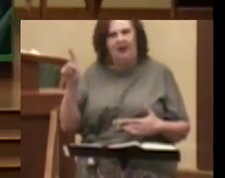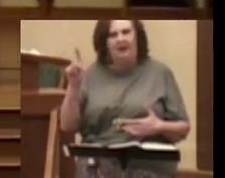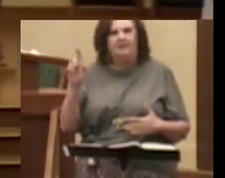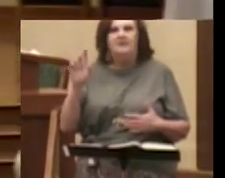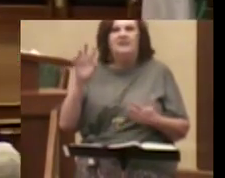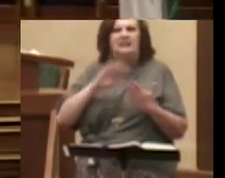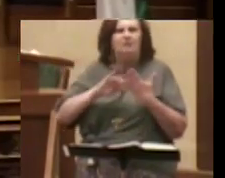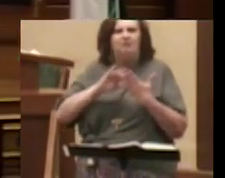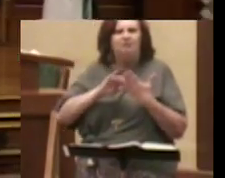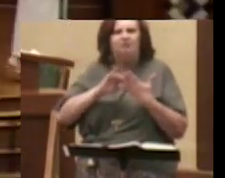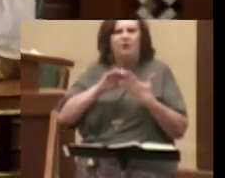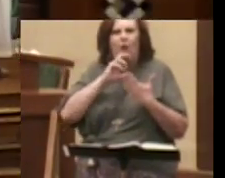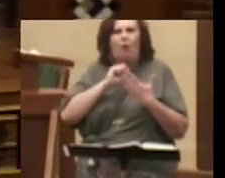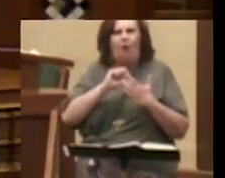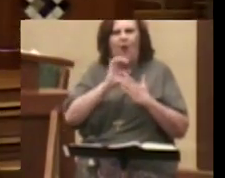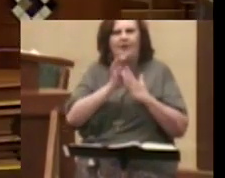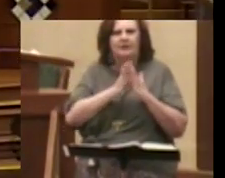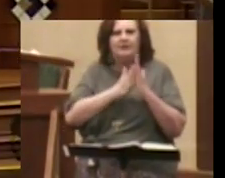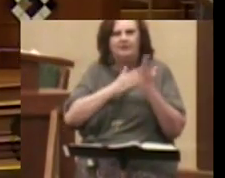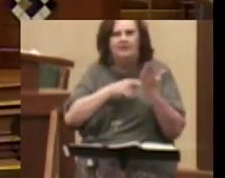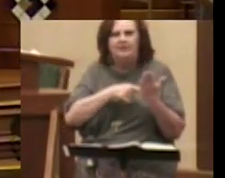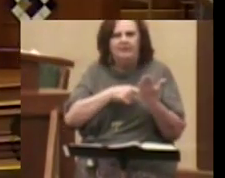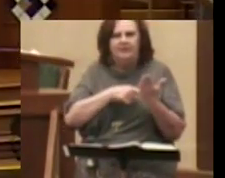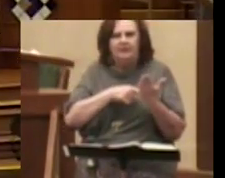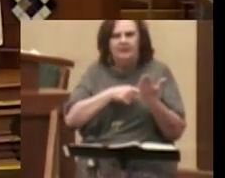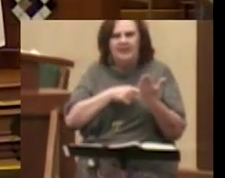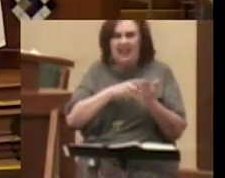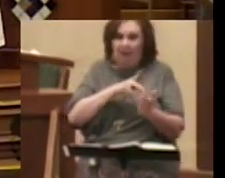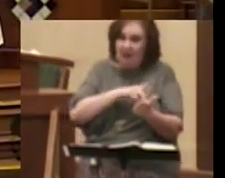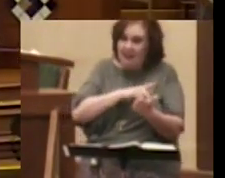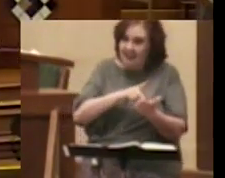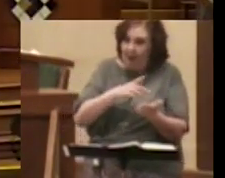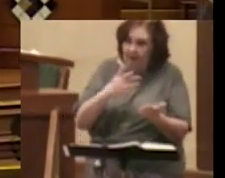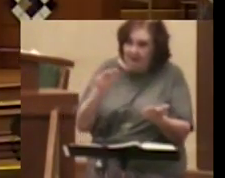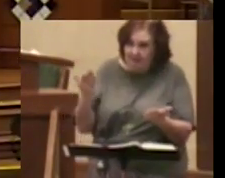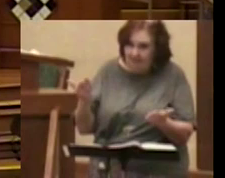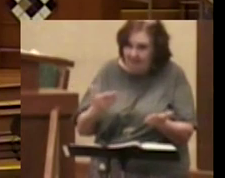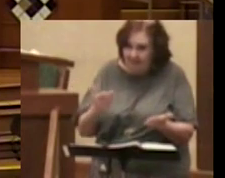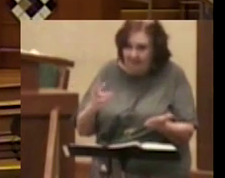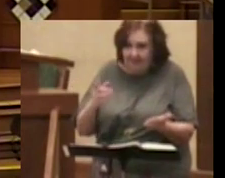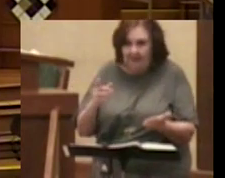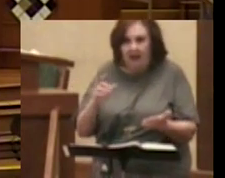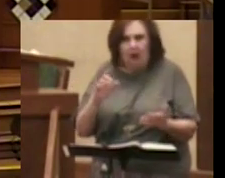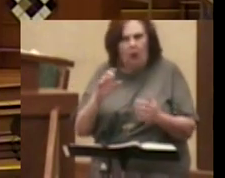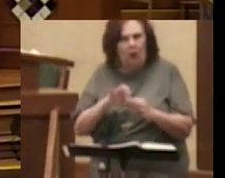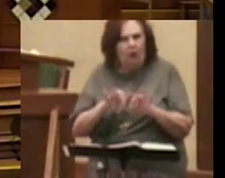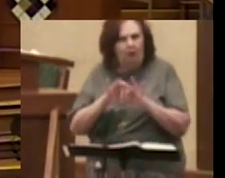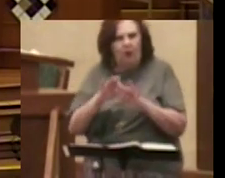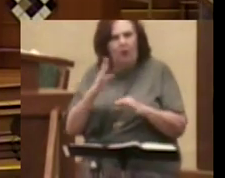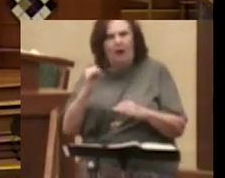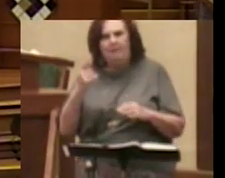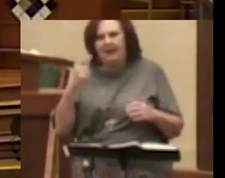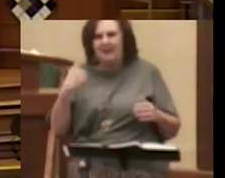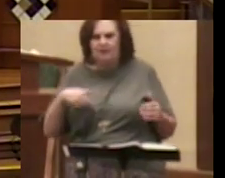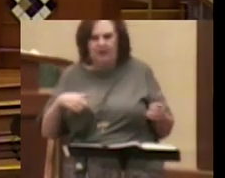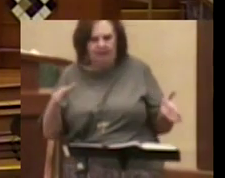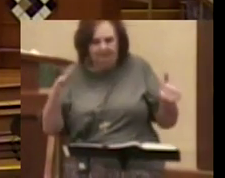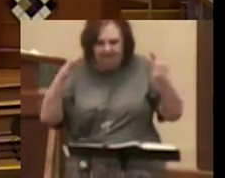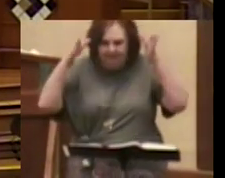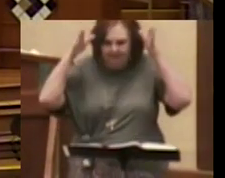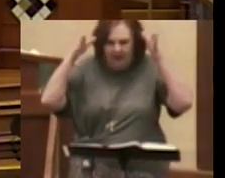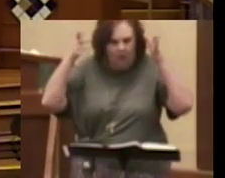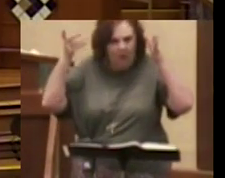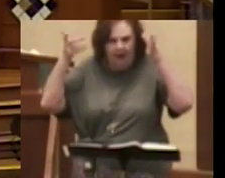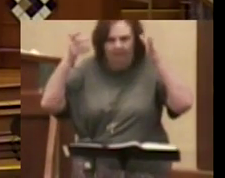with the Psalms, has said that one of the great gifts of Psalms like Psalm 27 is that they do orient us to have complete